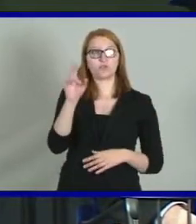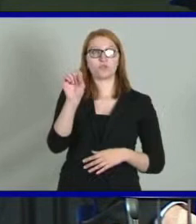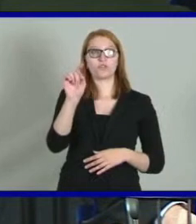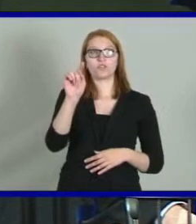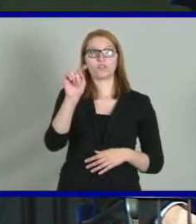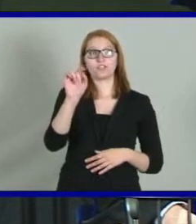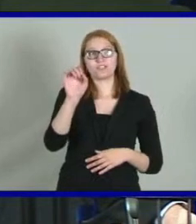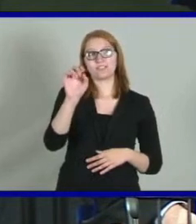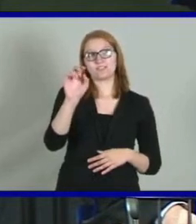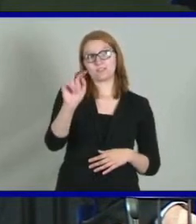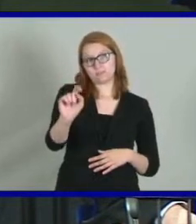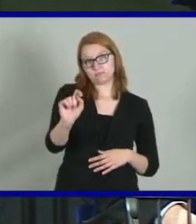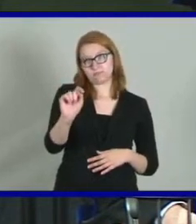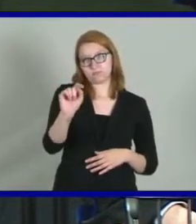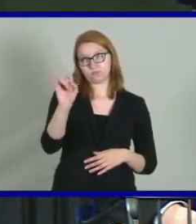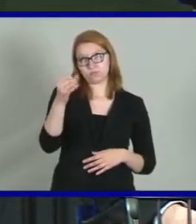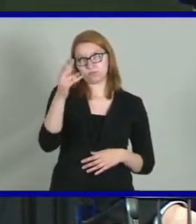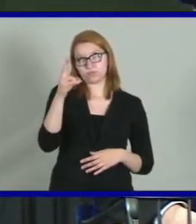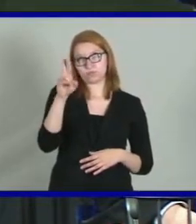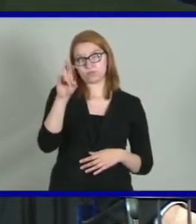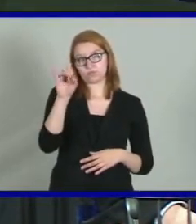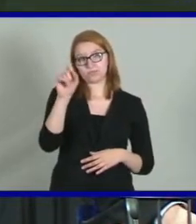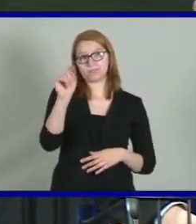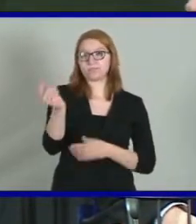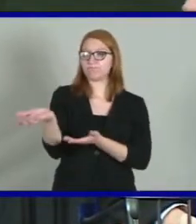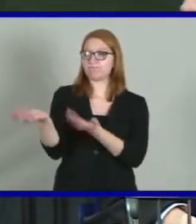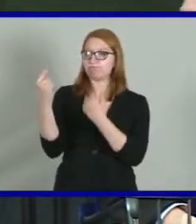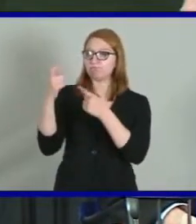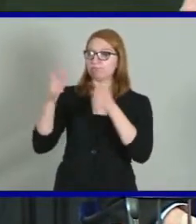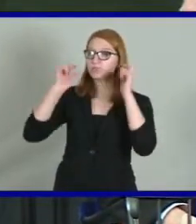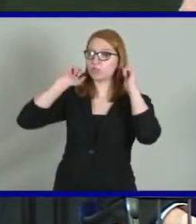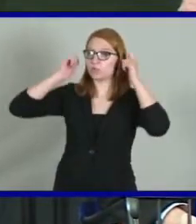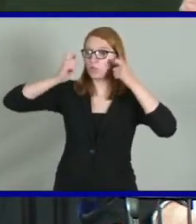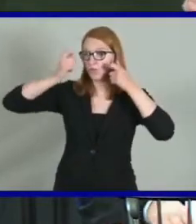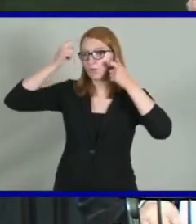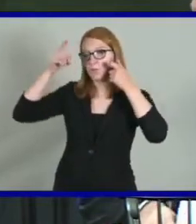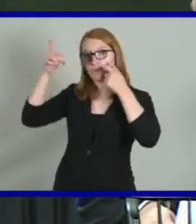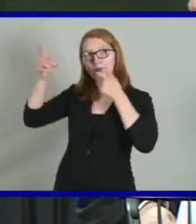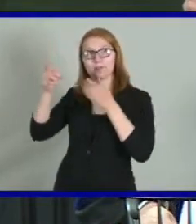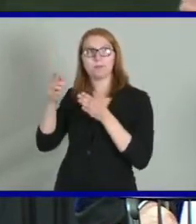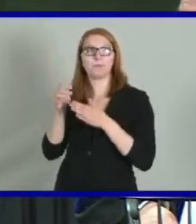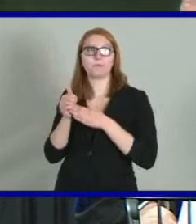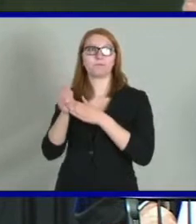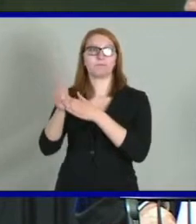the stage and receive your hood, as directed by the marshals.